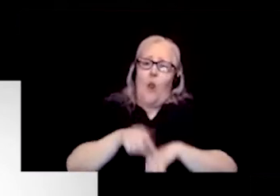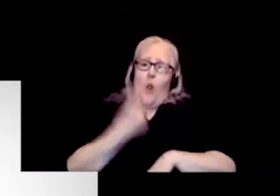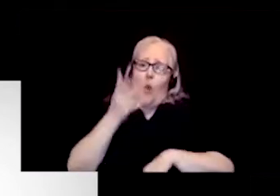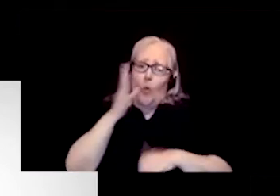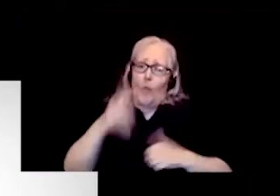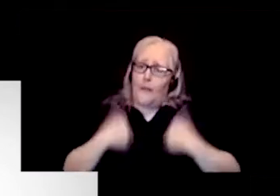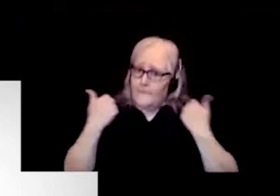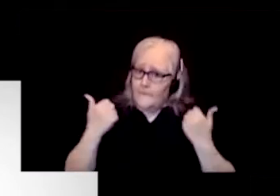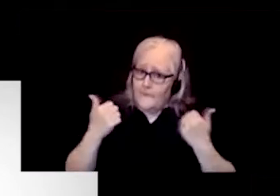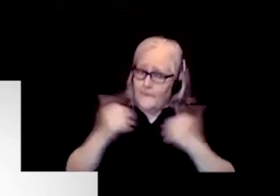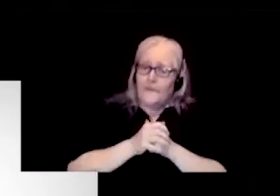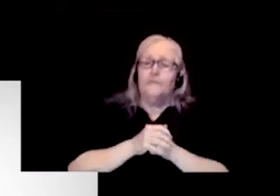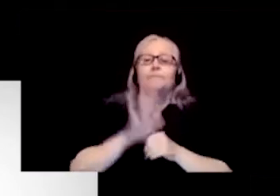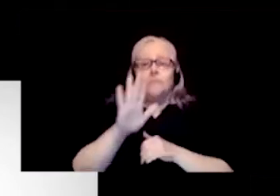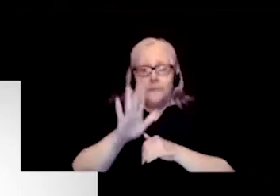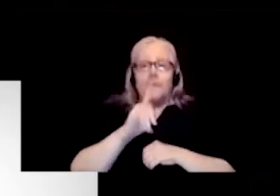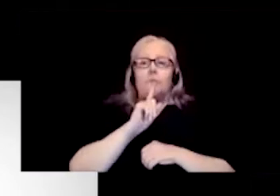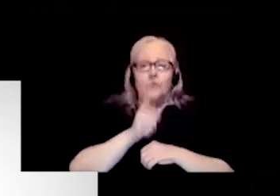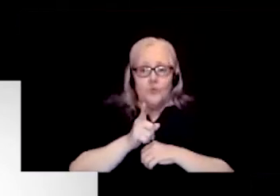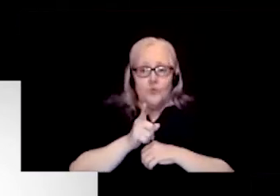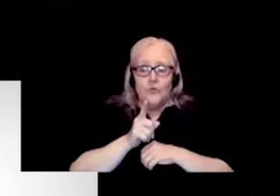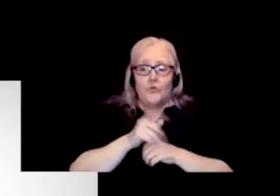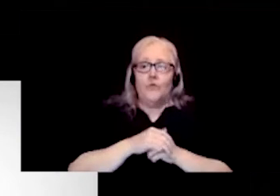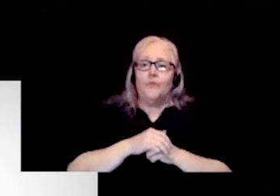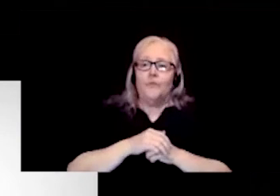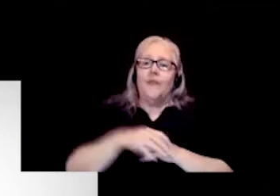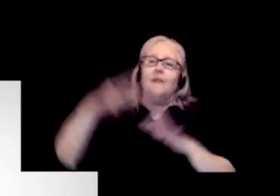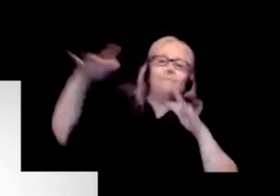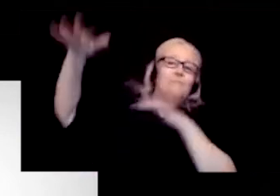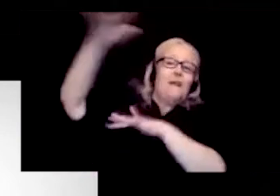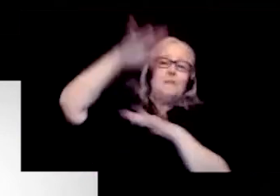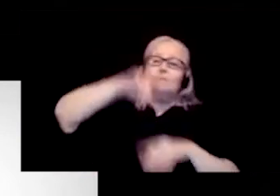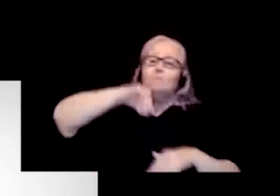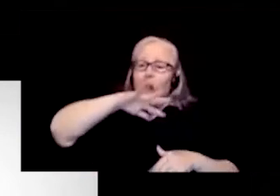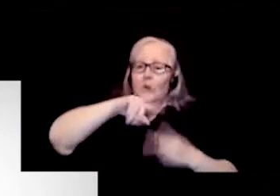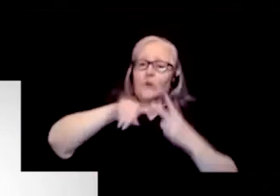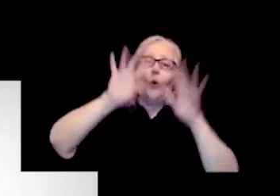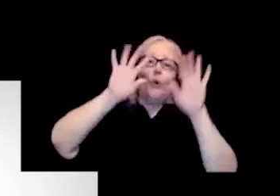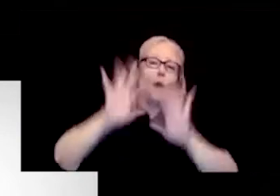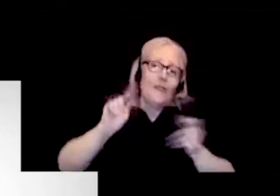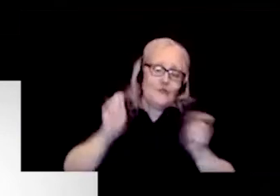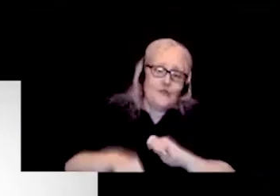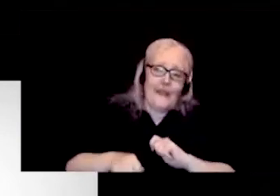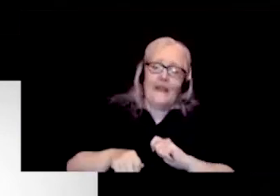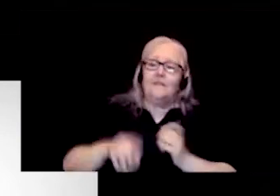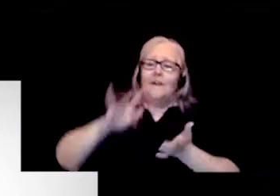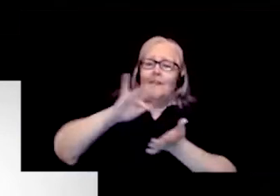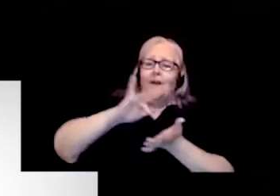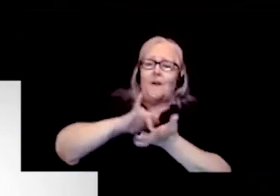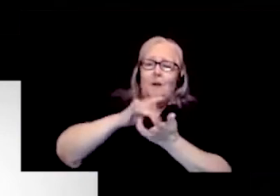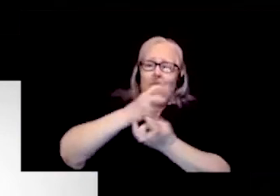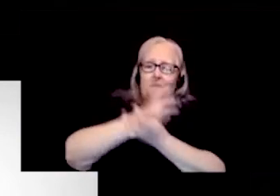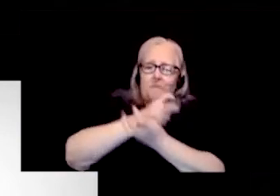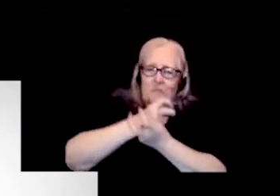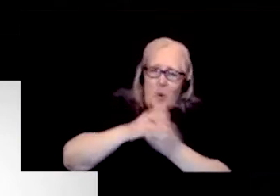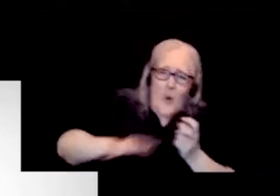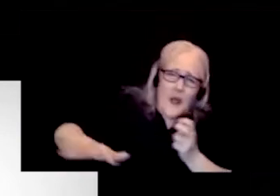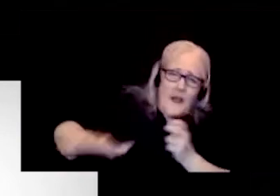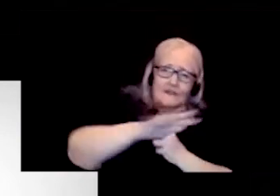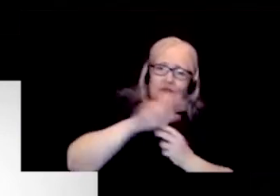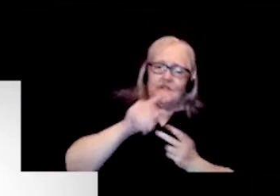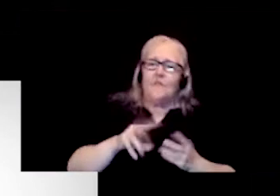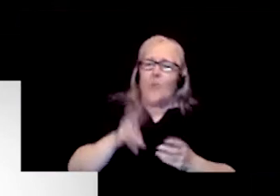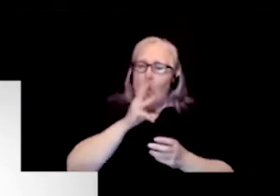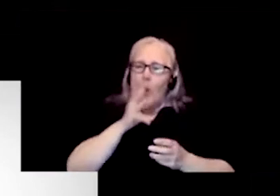is true that air pollution, climate change, toxic waste sites, unclean water, lack of fresh fruits